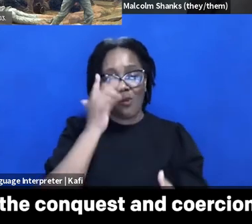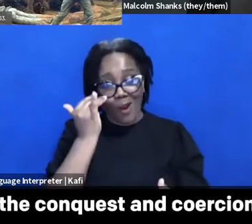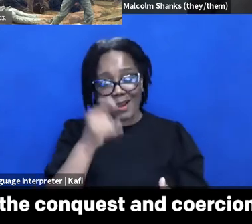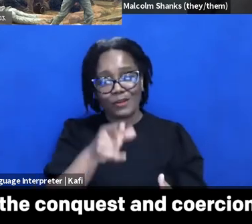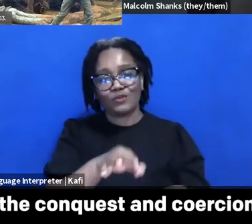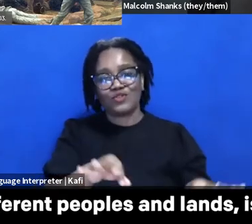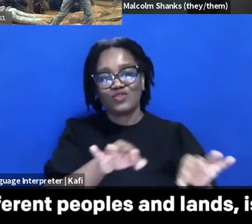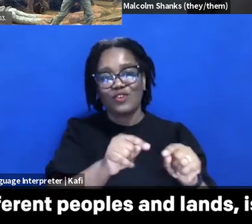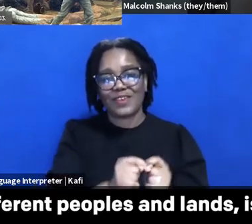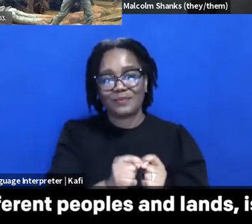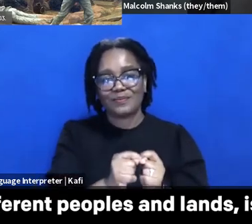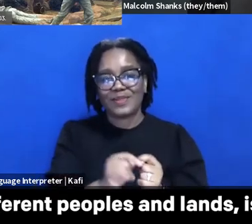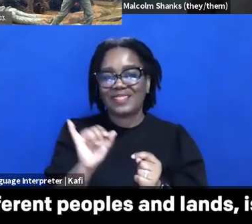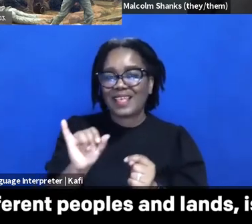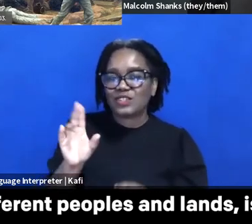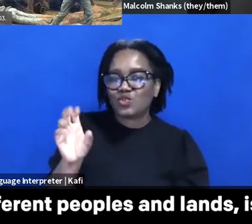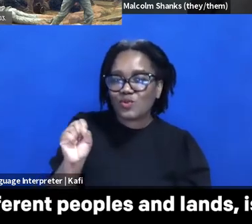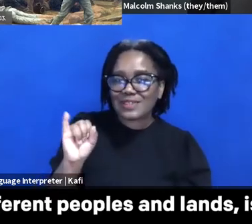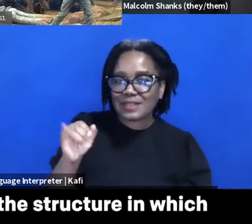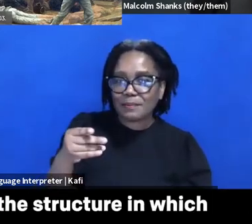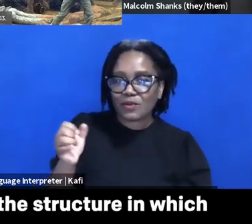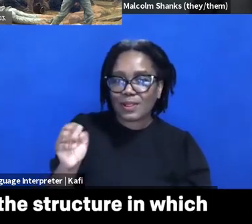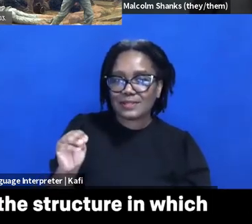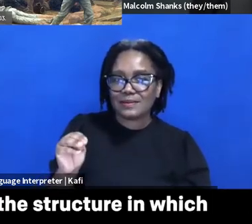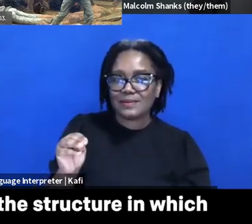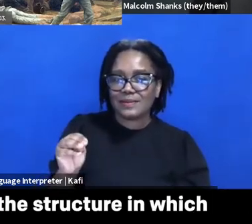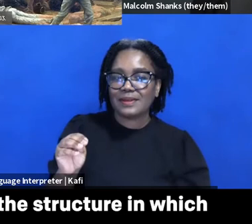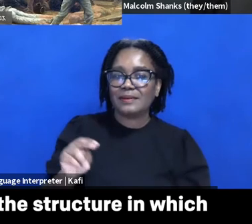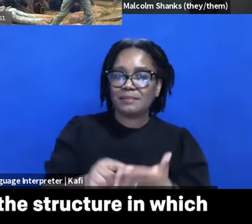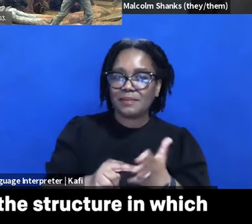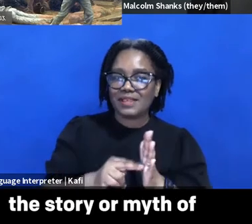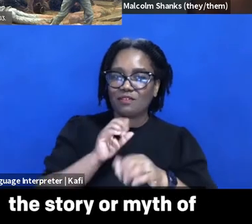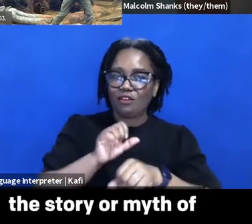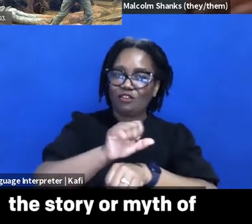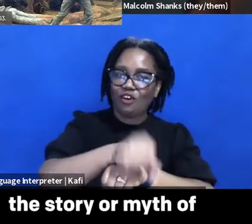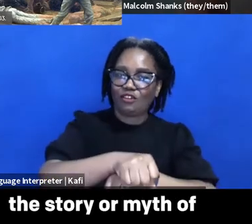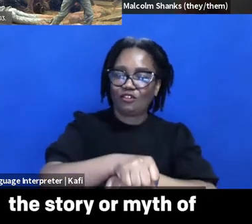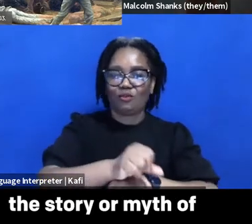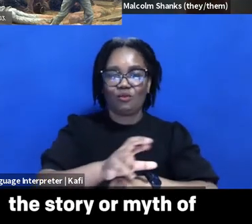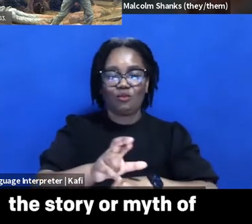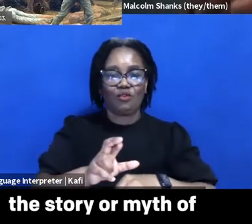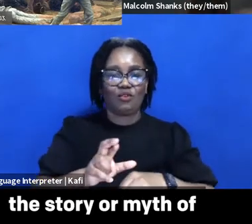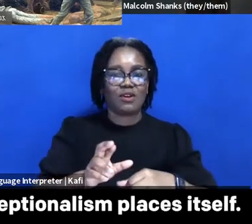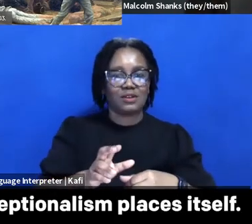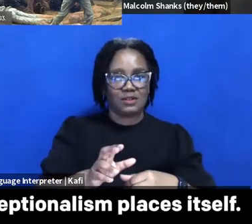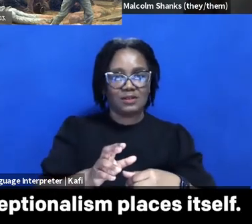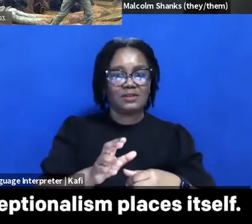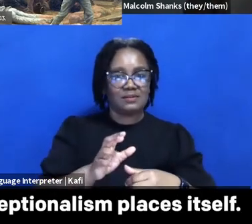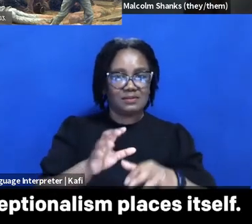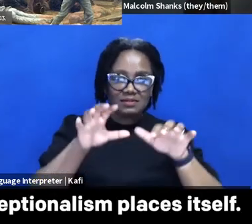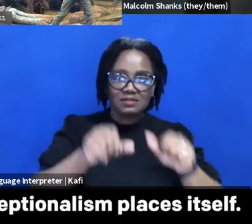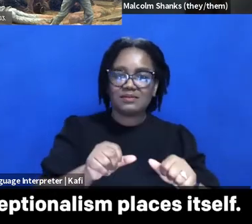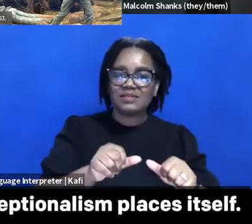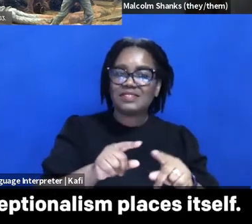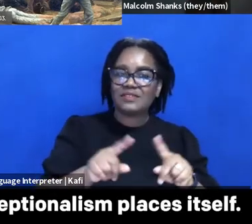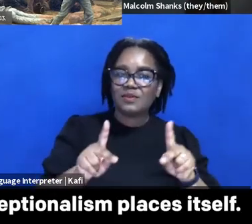and coercion of different peoples and lands, is the structure in which the story or myth of exceptionalism